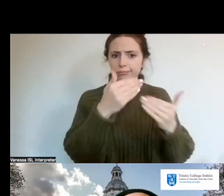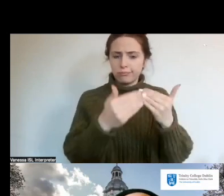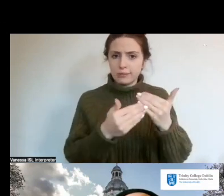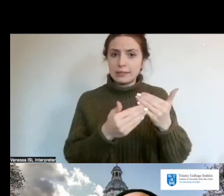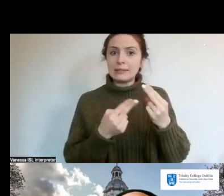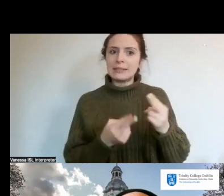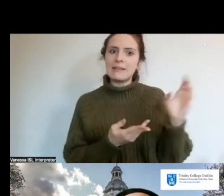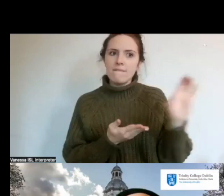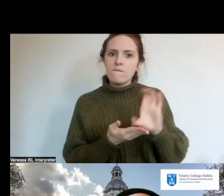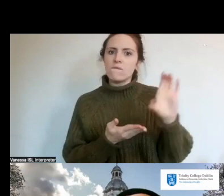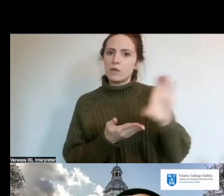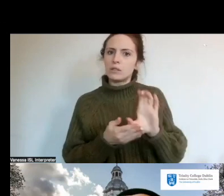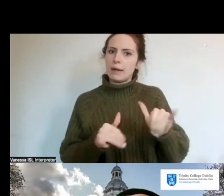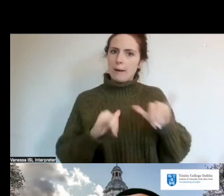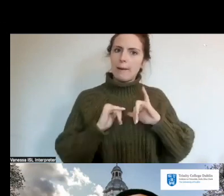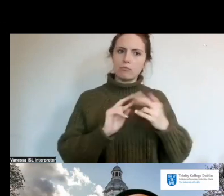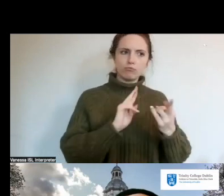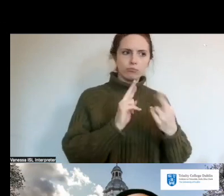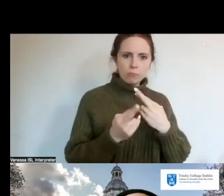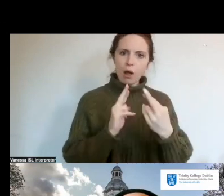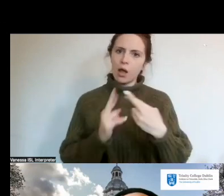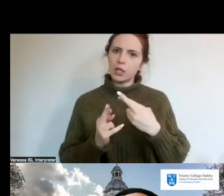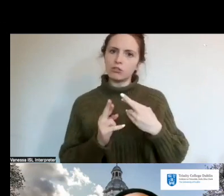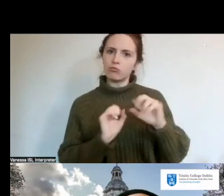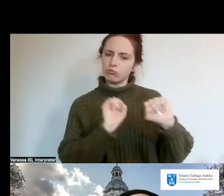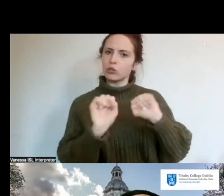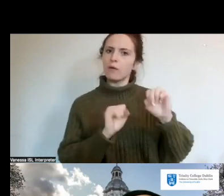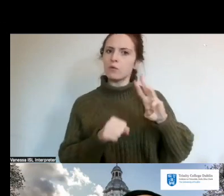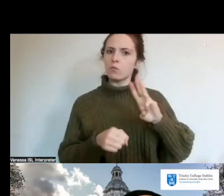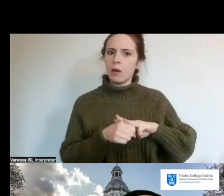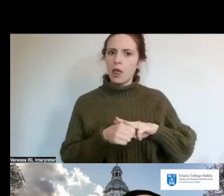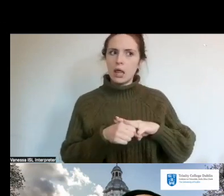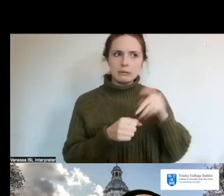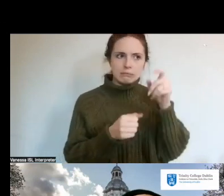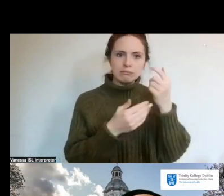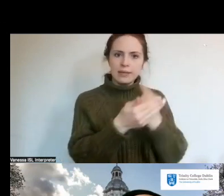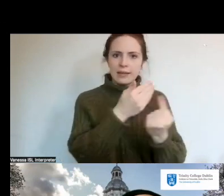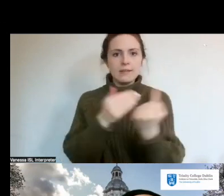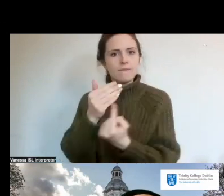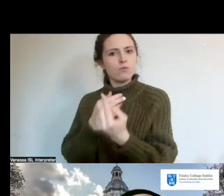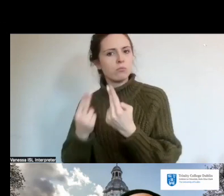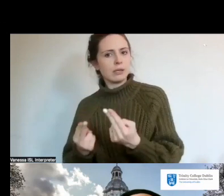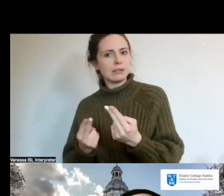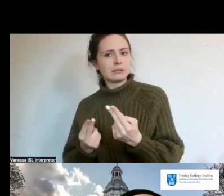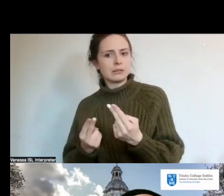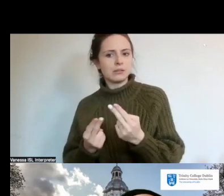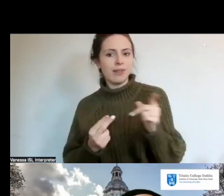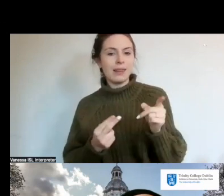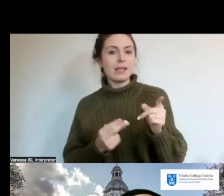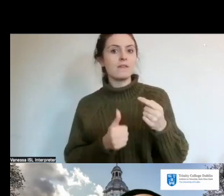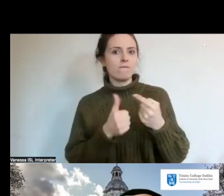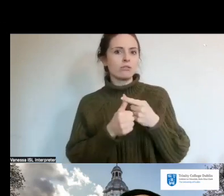respond in a meaningful way to the individual's needs and desires is forefront.